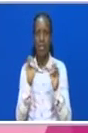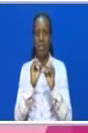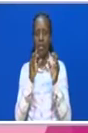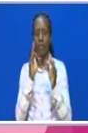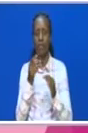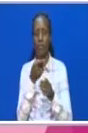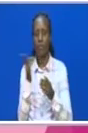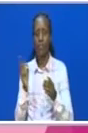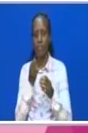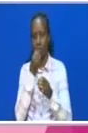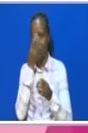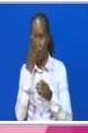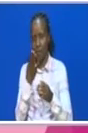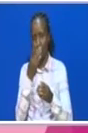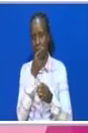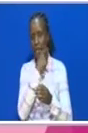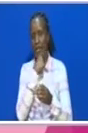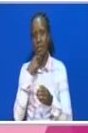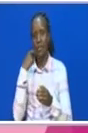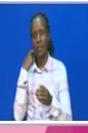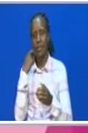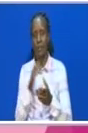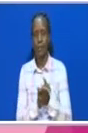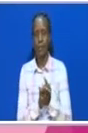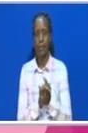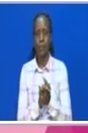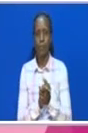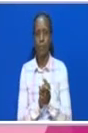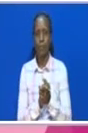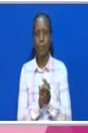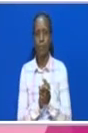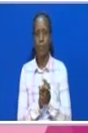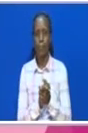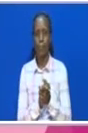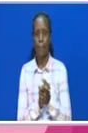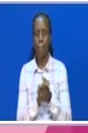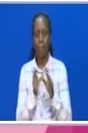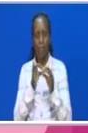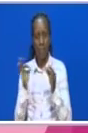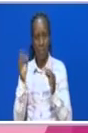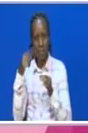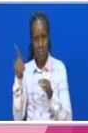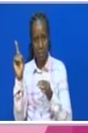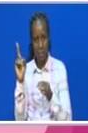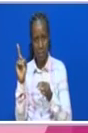are dry. None of these flowers are dry. Is the sentence correct?